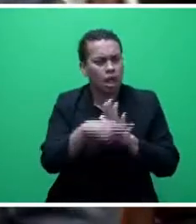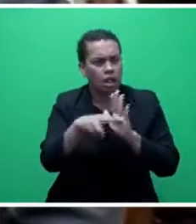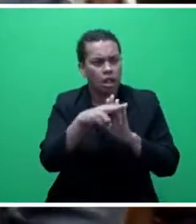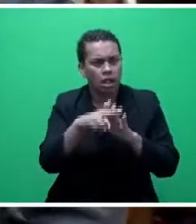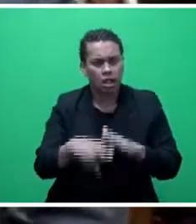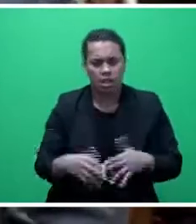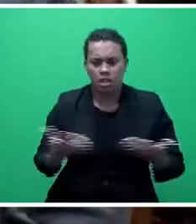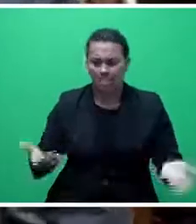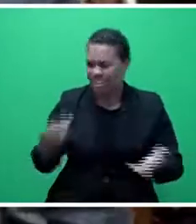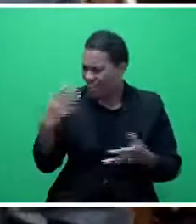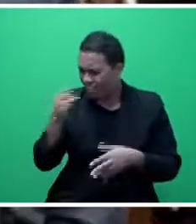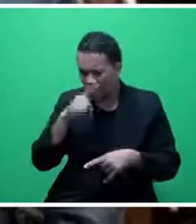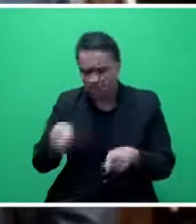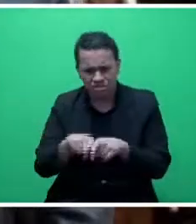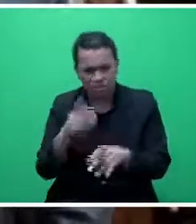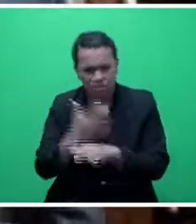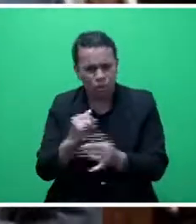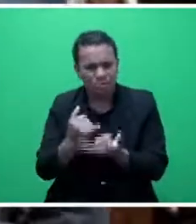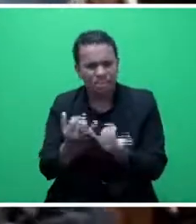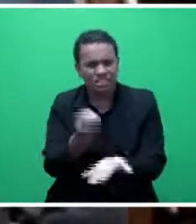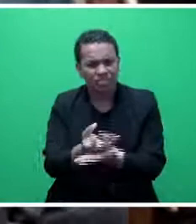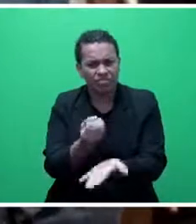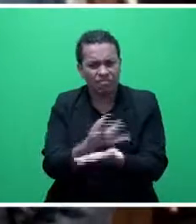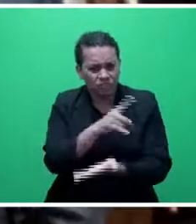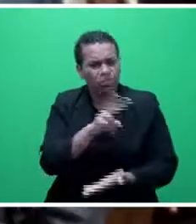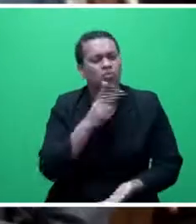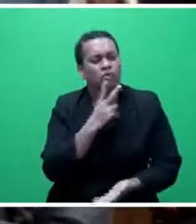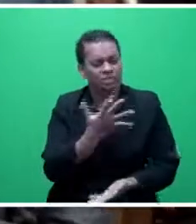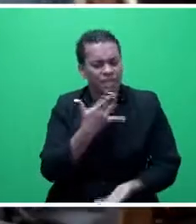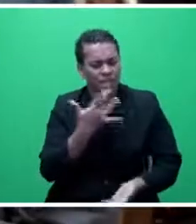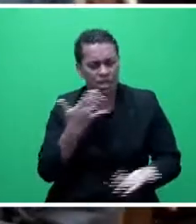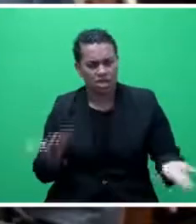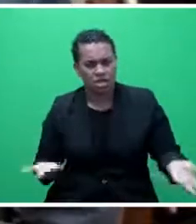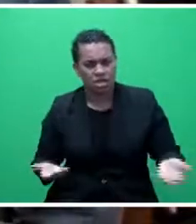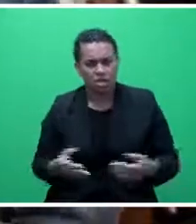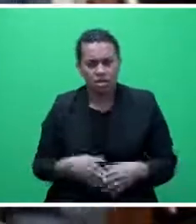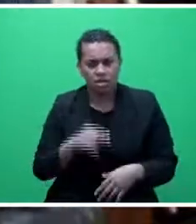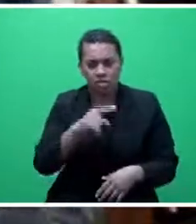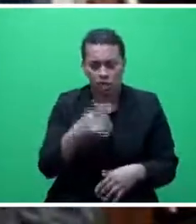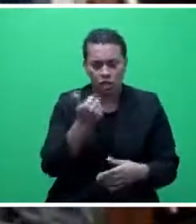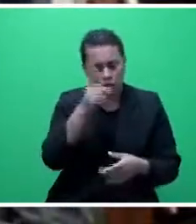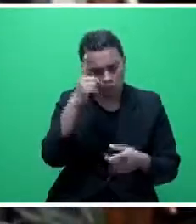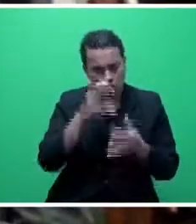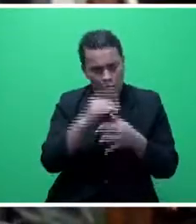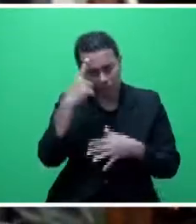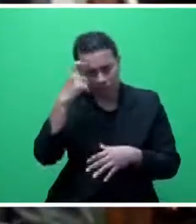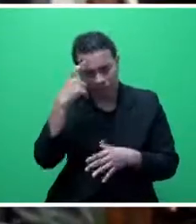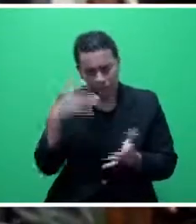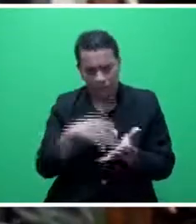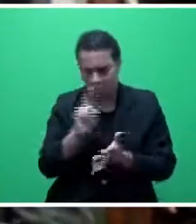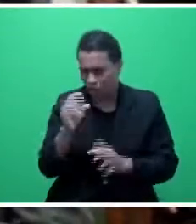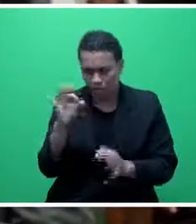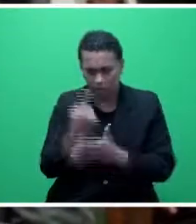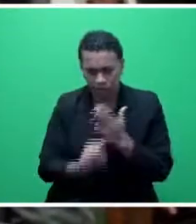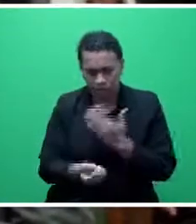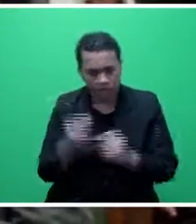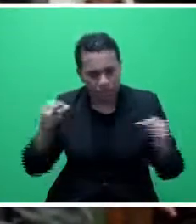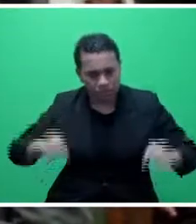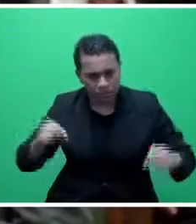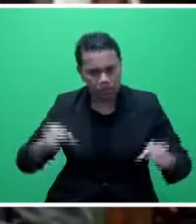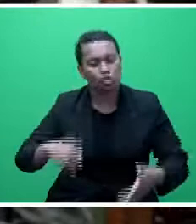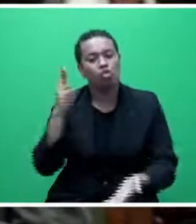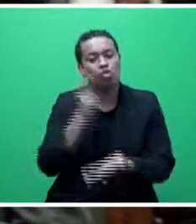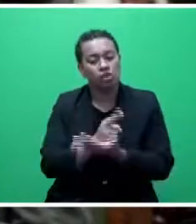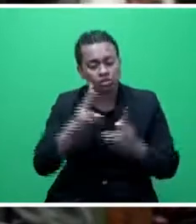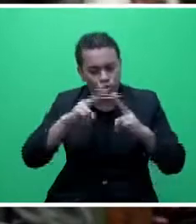do. So please, don't have this sort of very black and white dichotomous approach. There's nothing like that exists. The reality of the matter is,